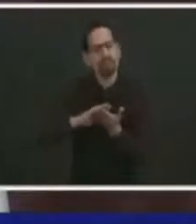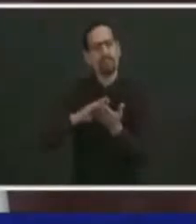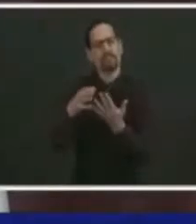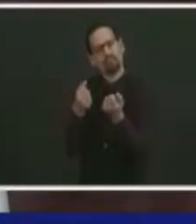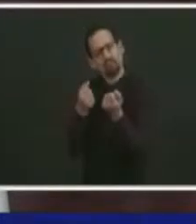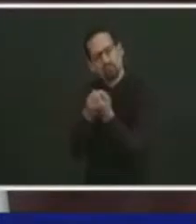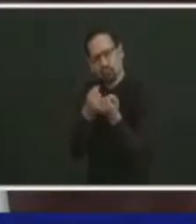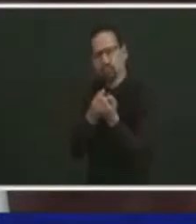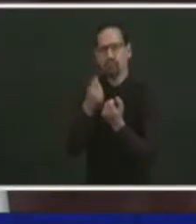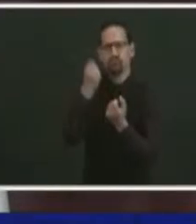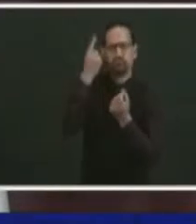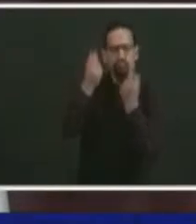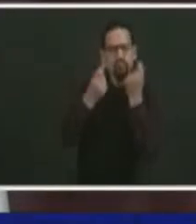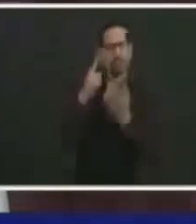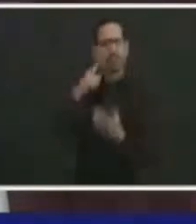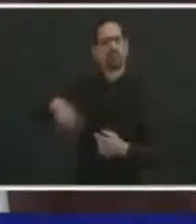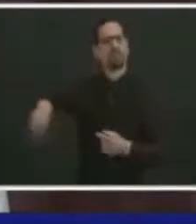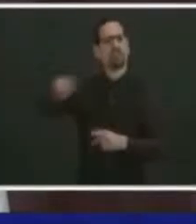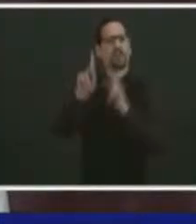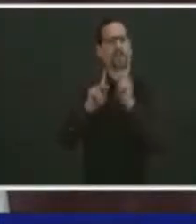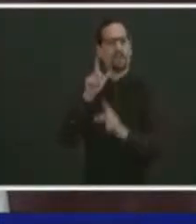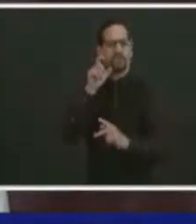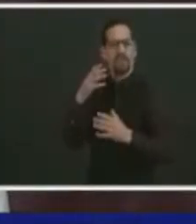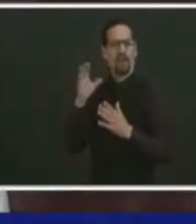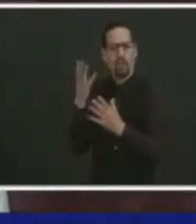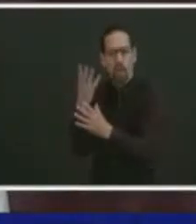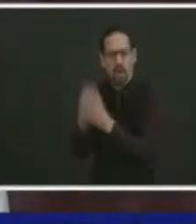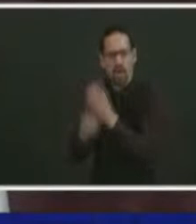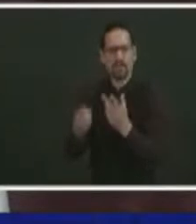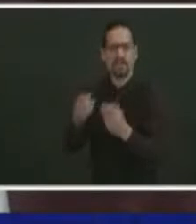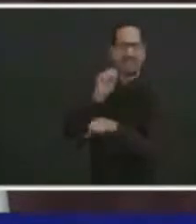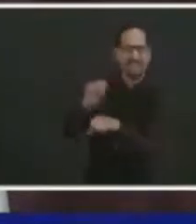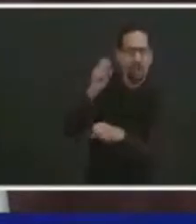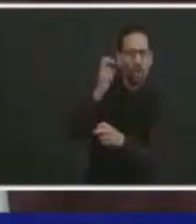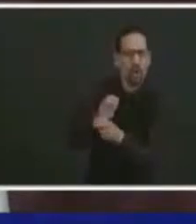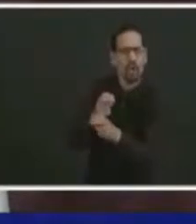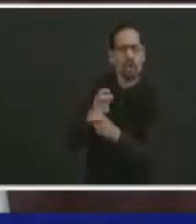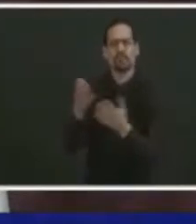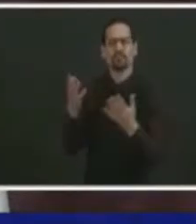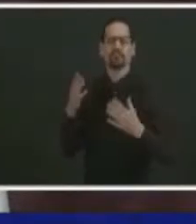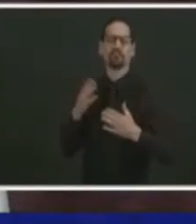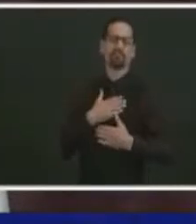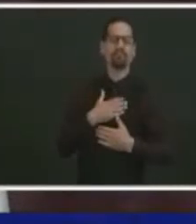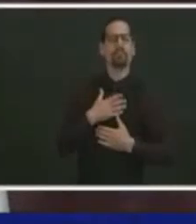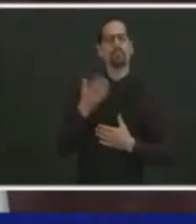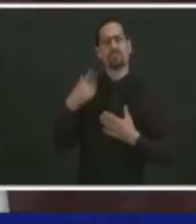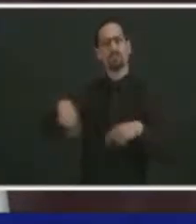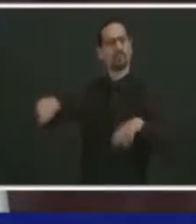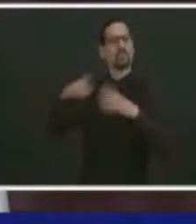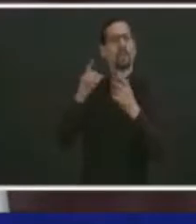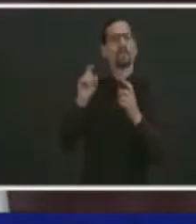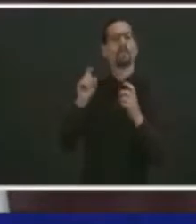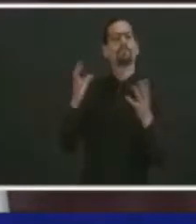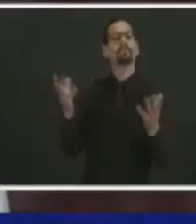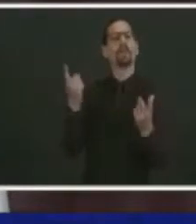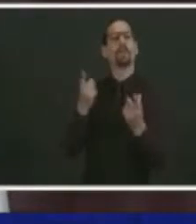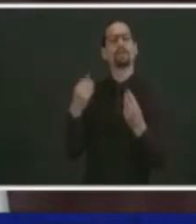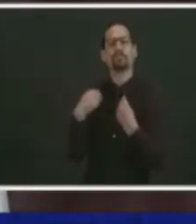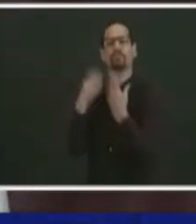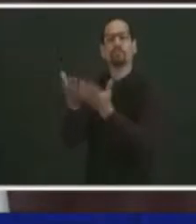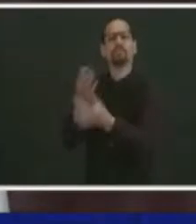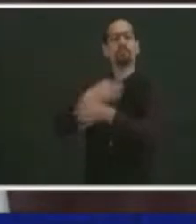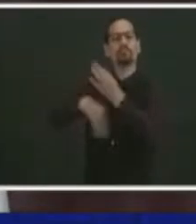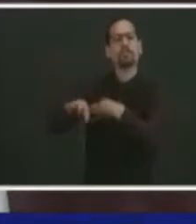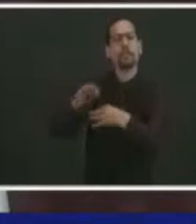way that you can give a hand to somebody who you think is in need, do it. Do one kind thing for somebody today. It will make a